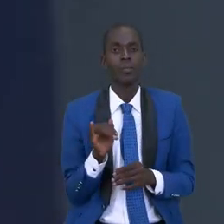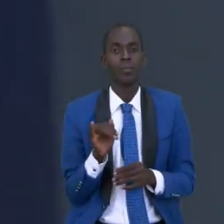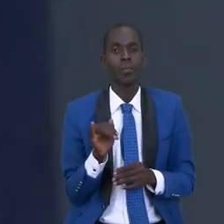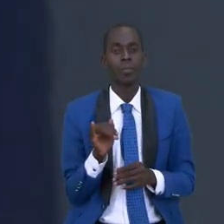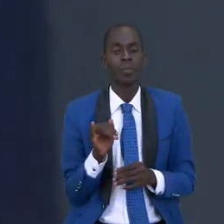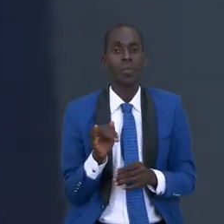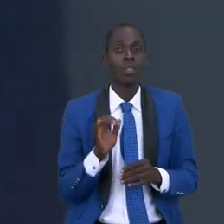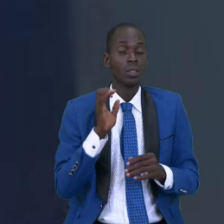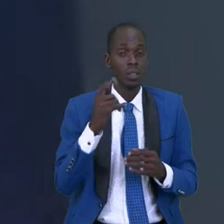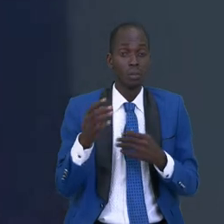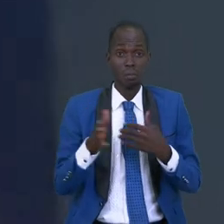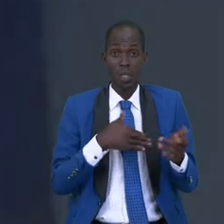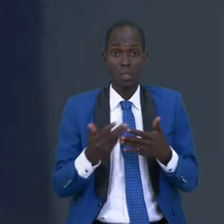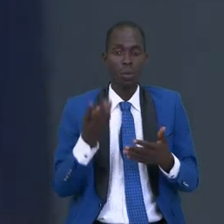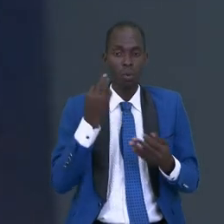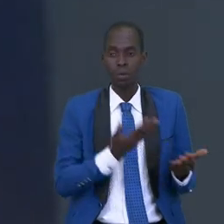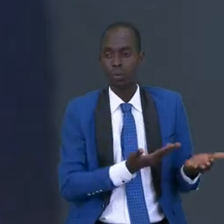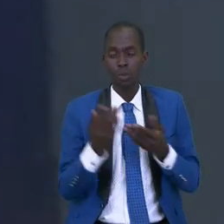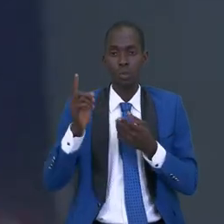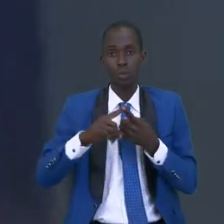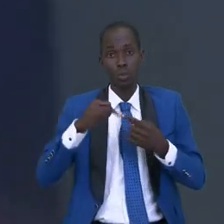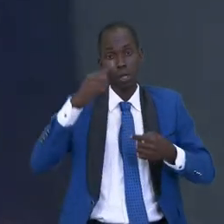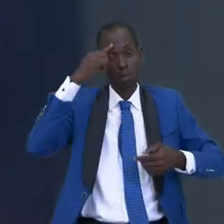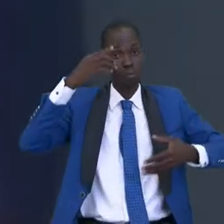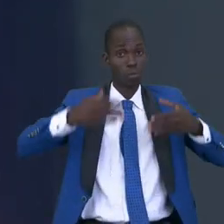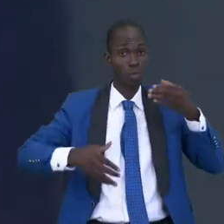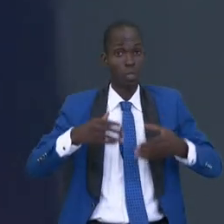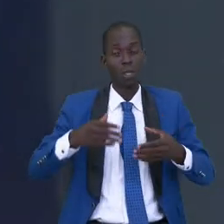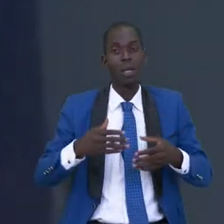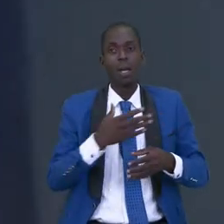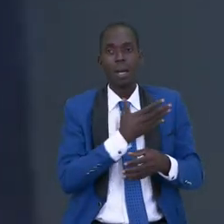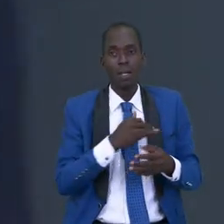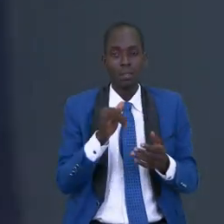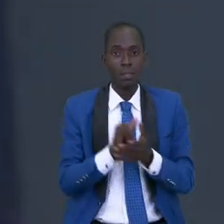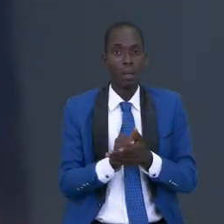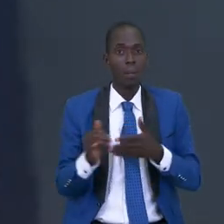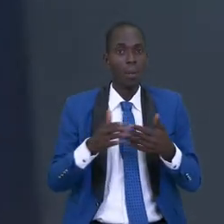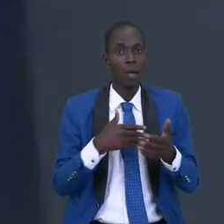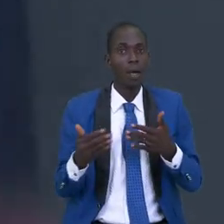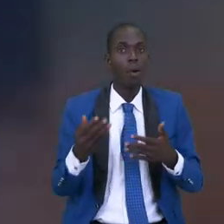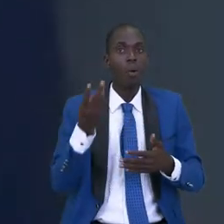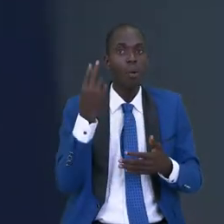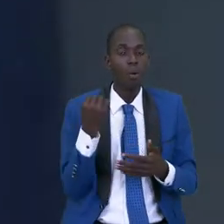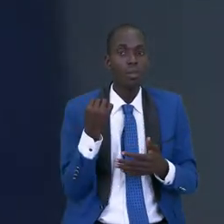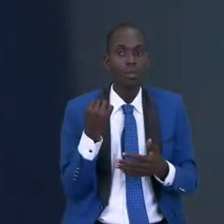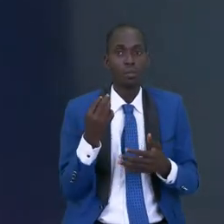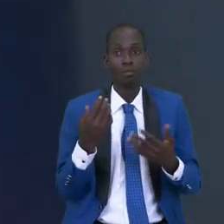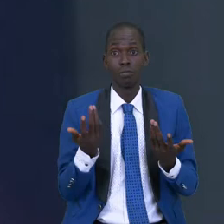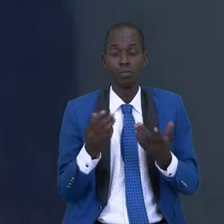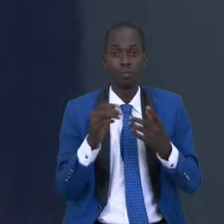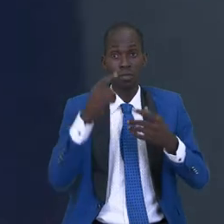went to trial. The case was tried. It lasted for 3 days. Today